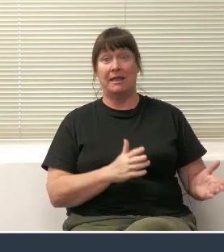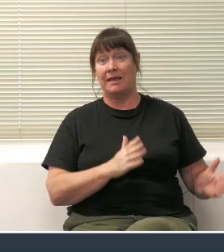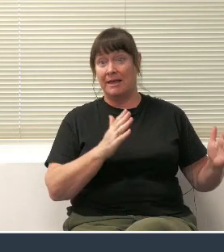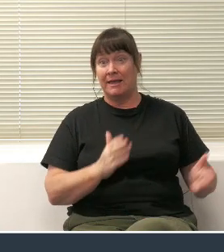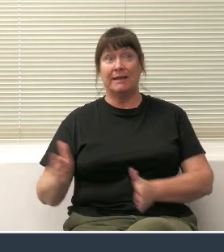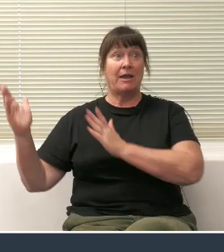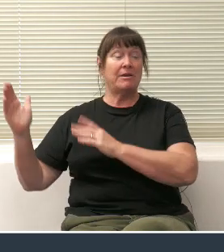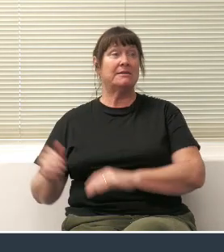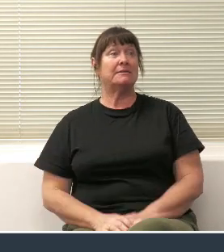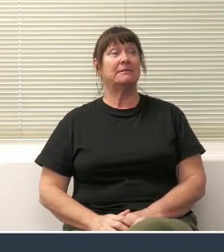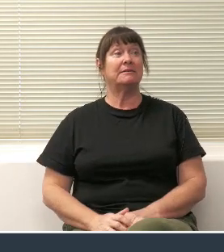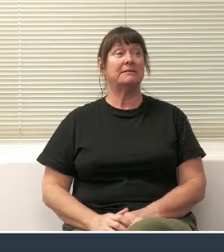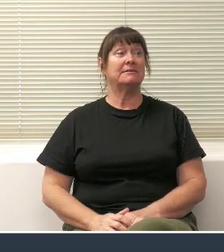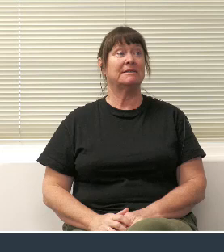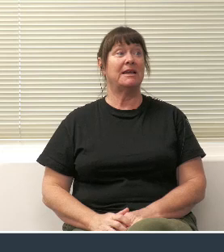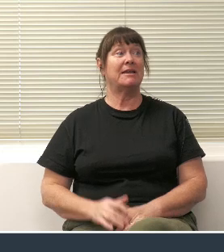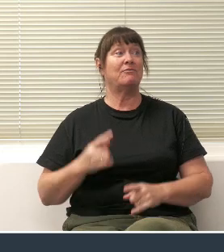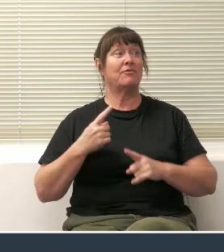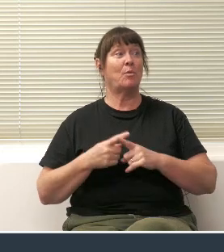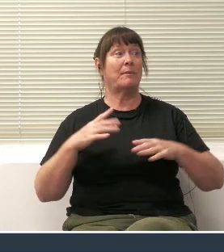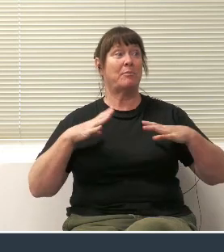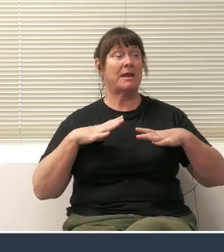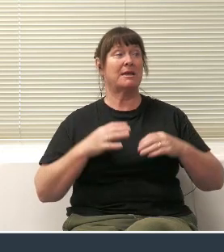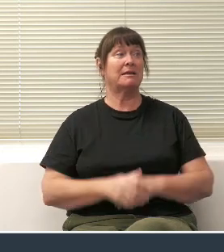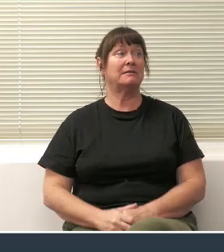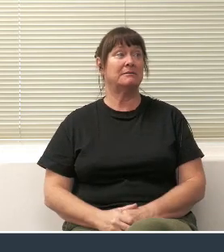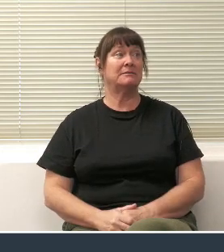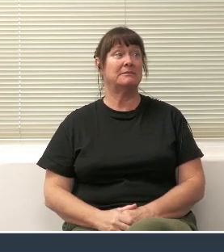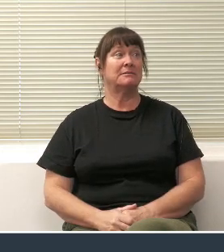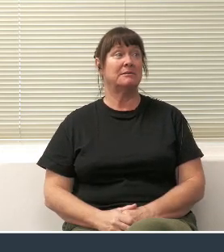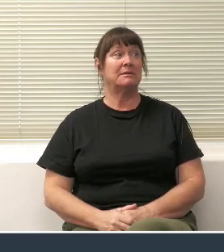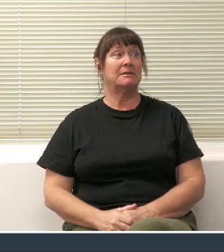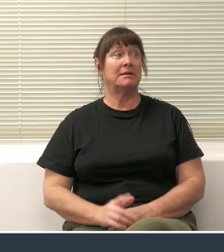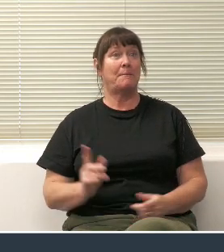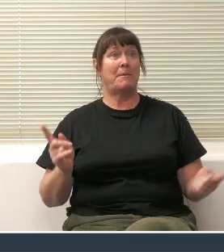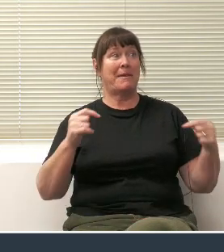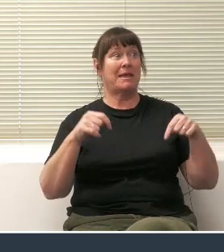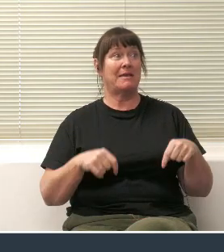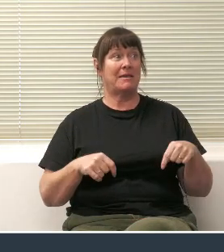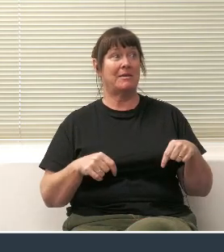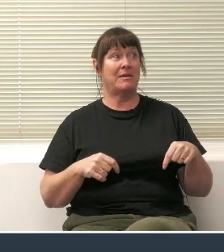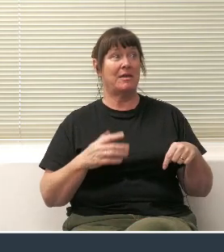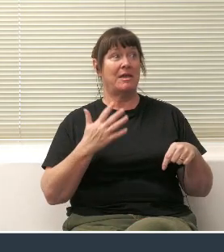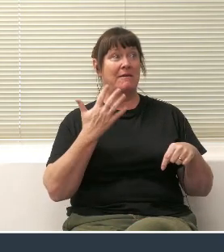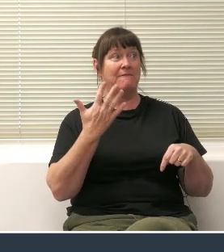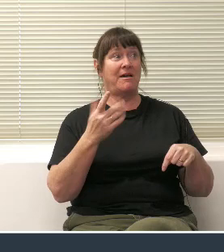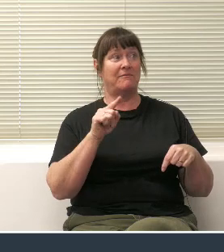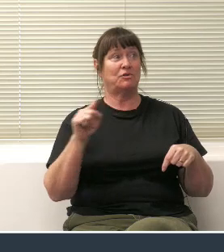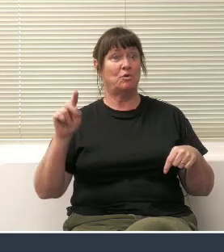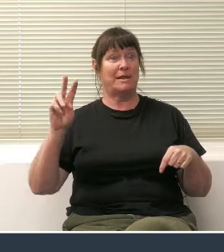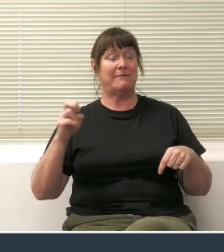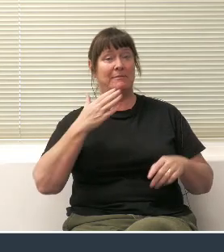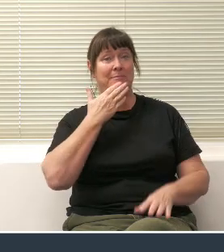work. Okay, so time for a quick break. If we could be back at 5 to